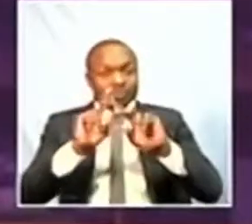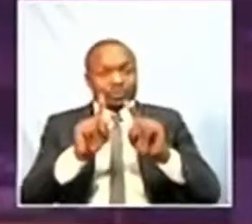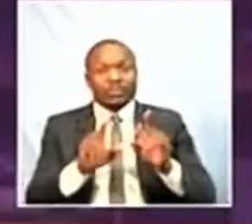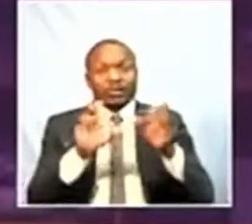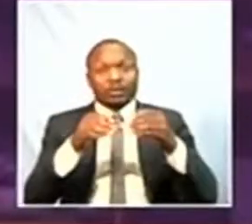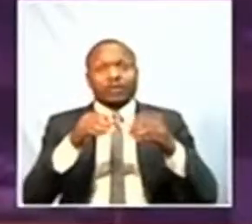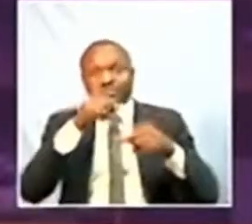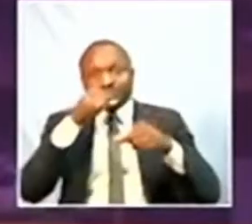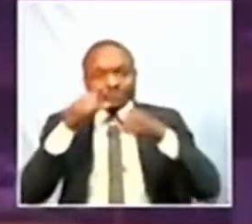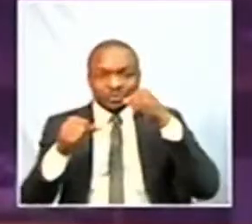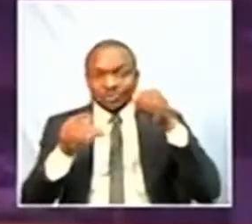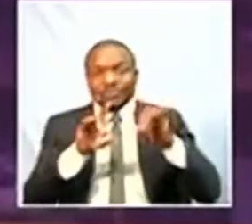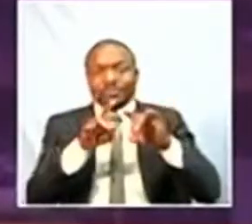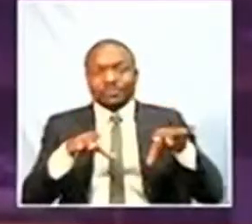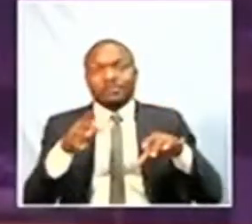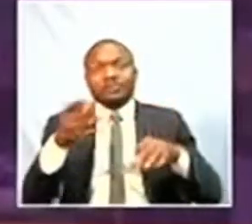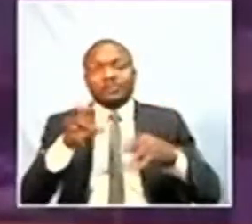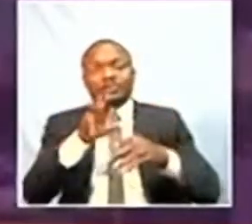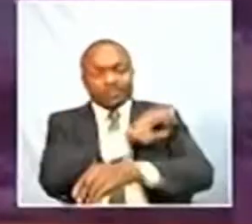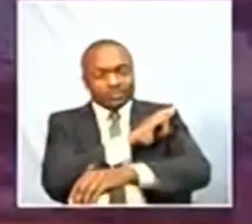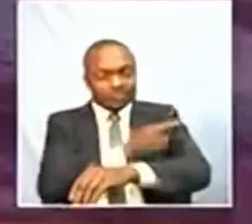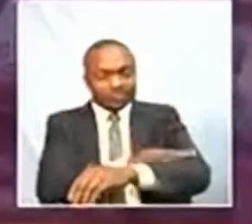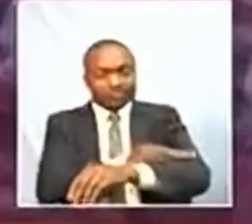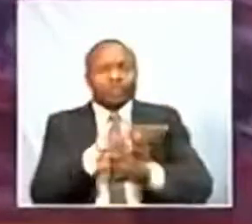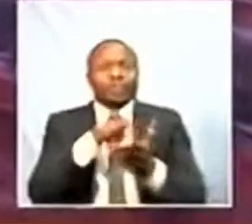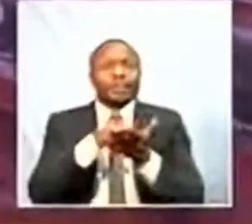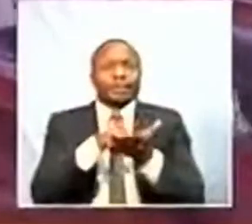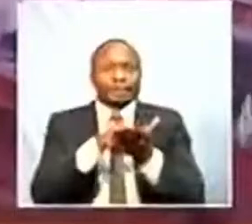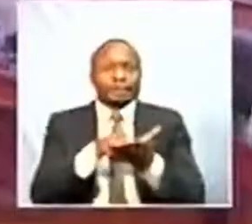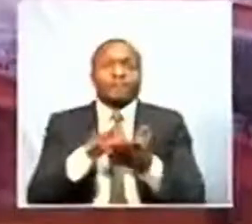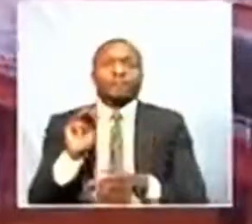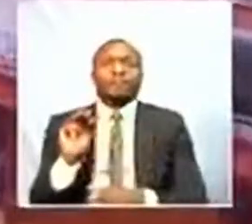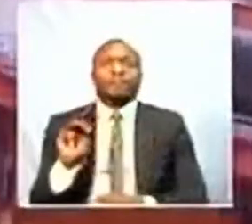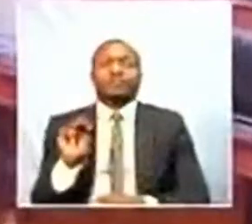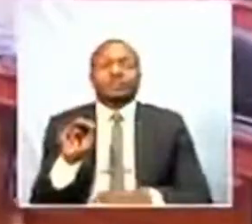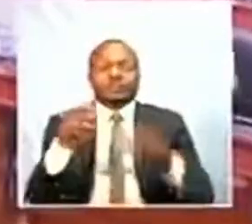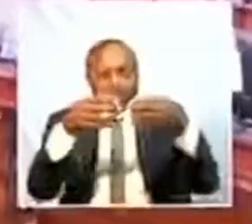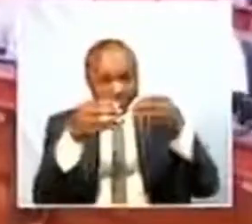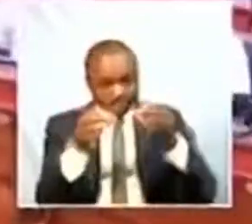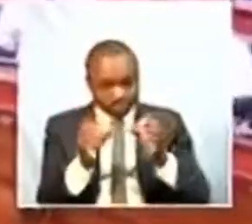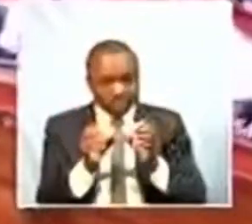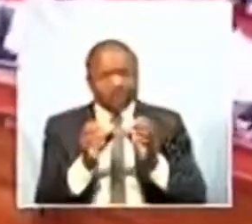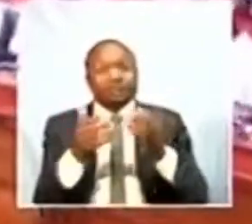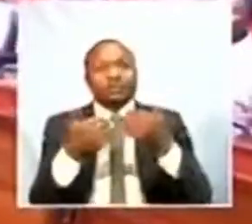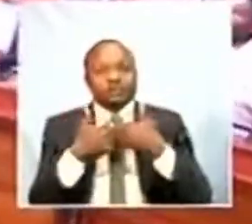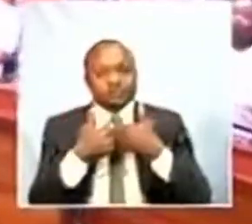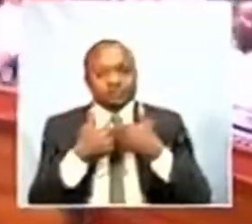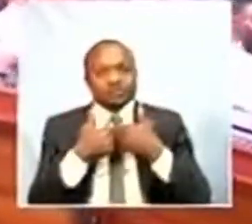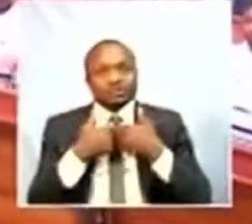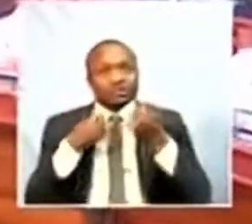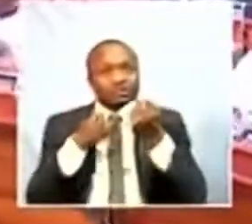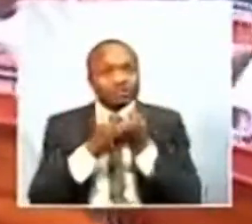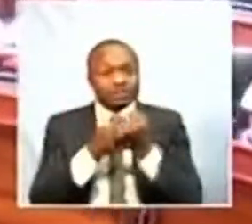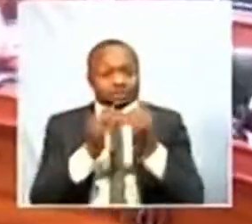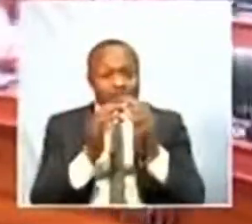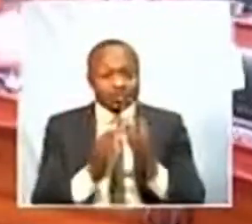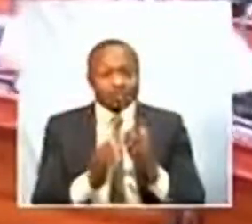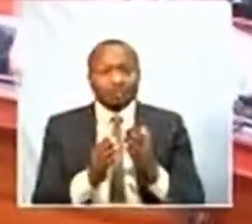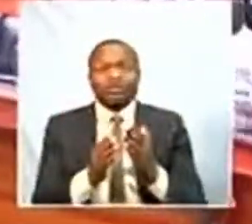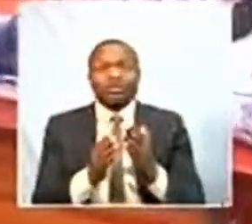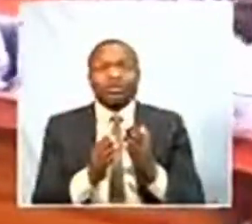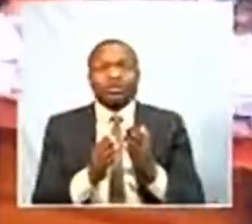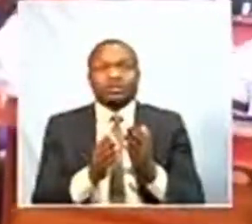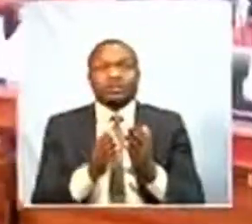on Agriculture, Lands and Natural Resources, who was representing Material constituency. We also had the seconder of the